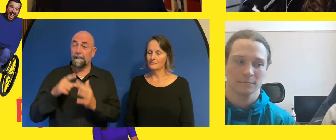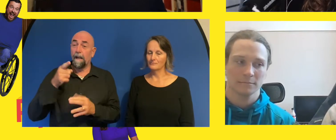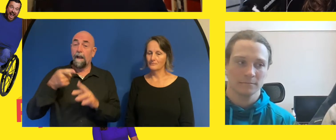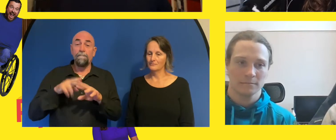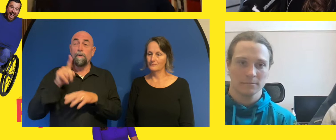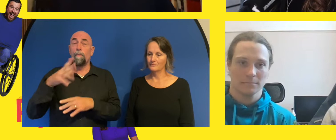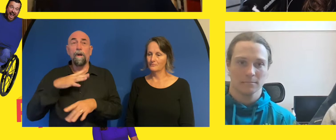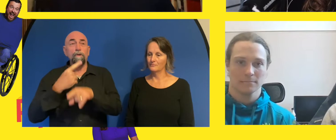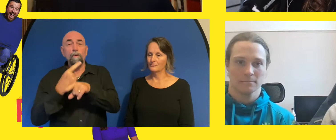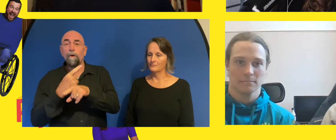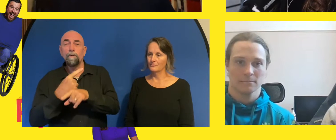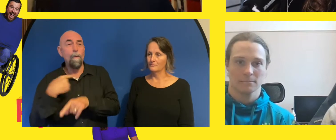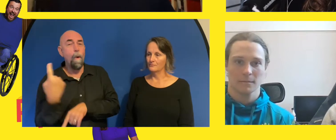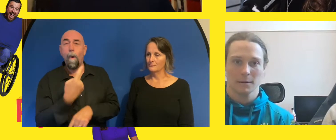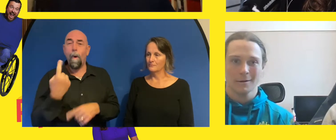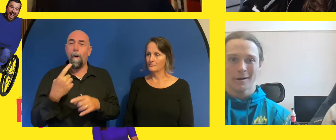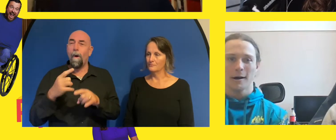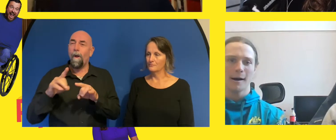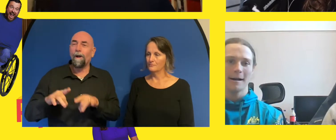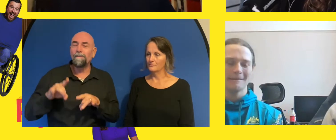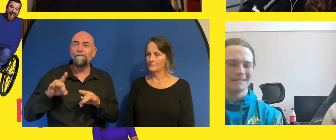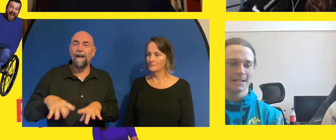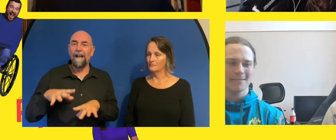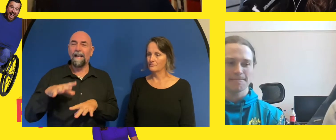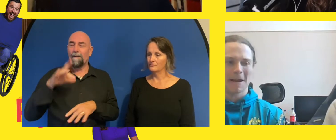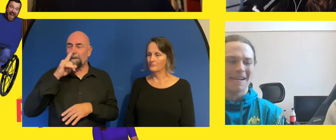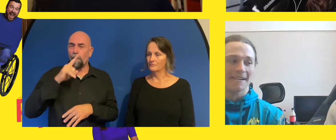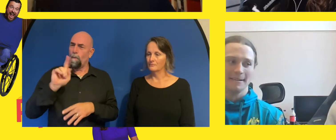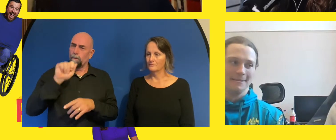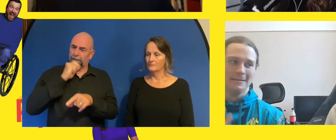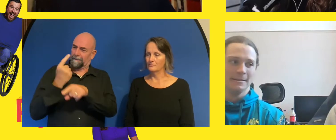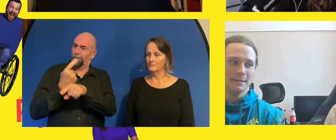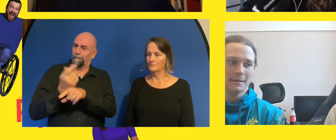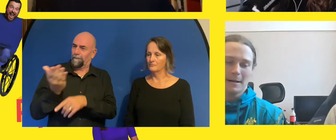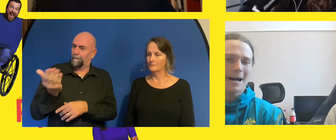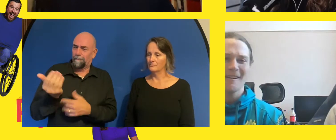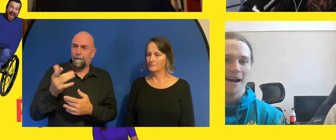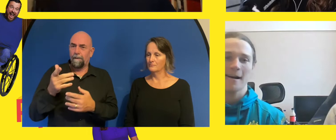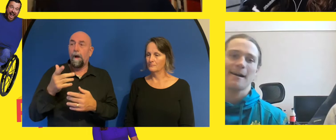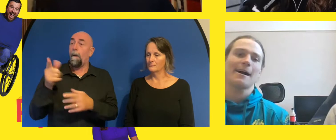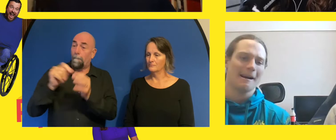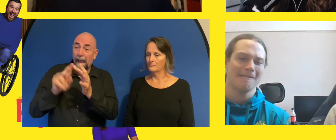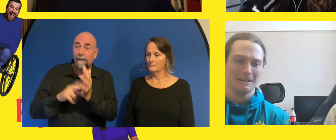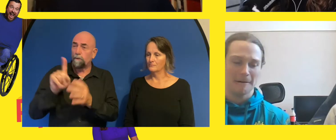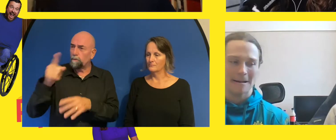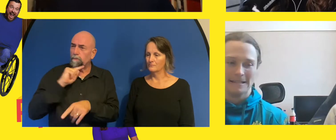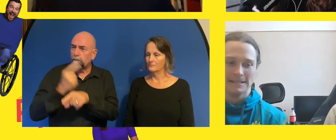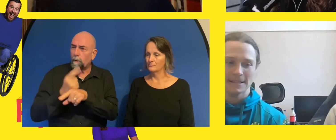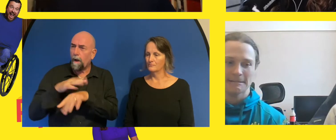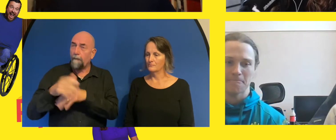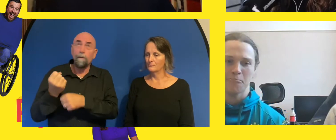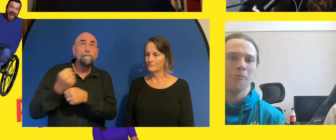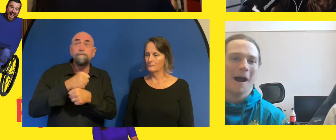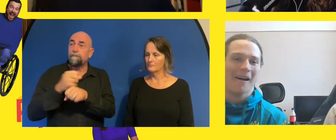you're carrying the flag in the green and gold? Oh, it would just be, I really reckon